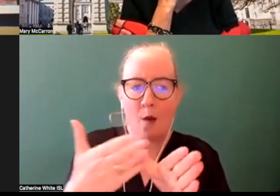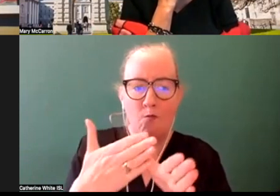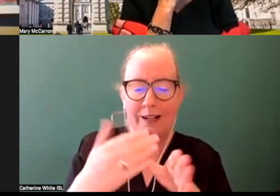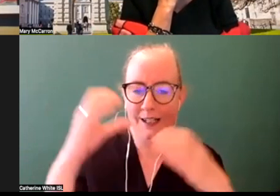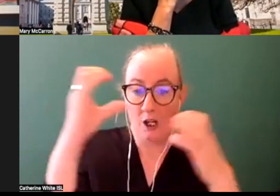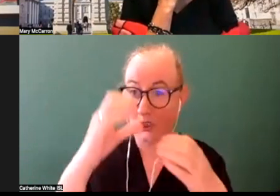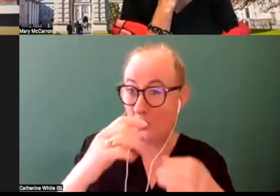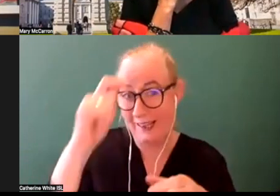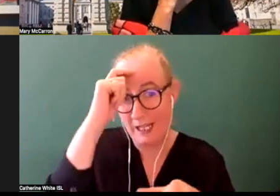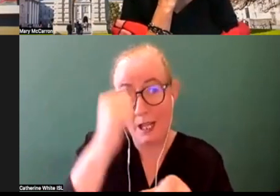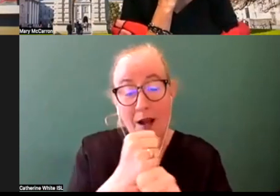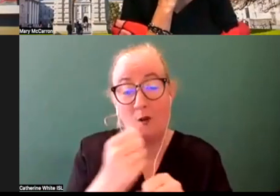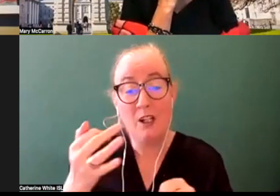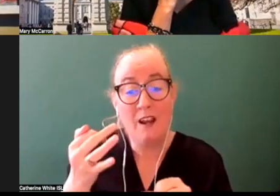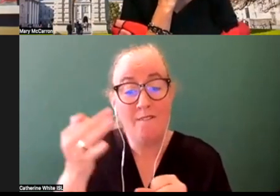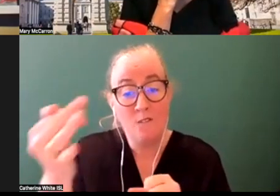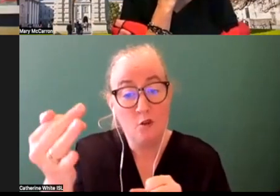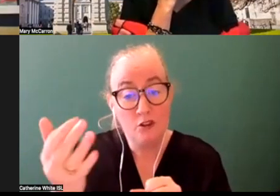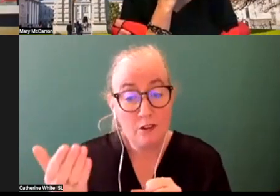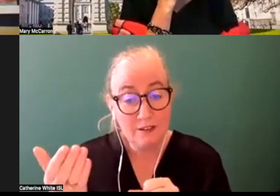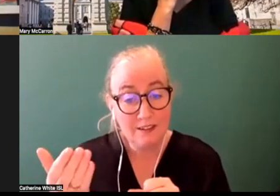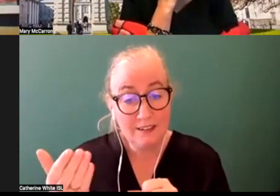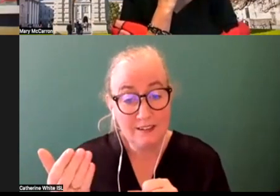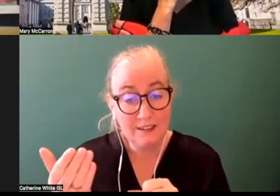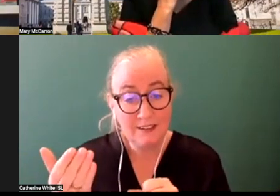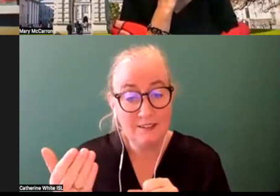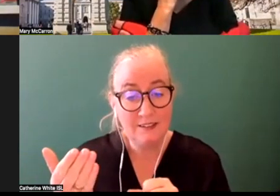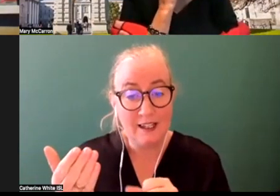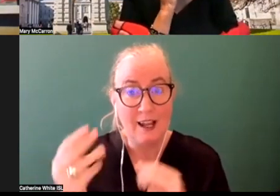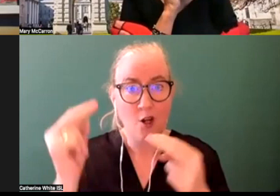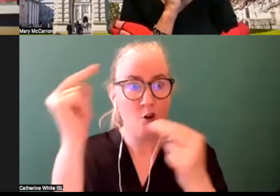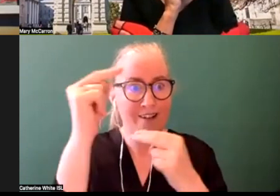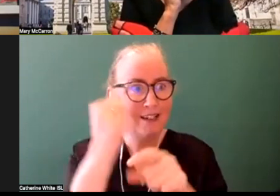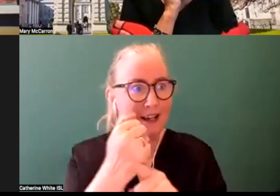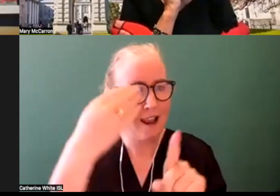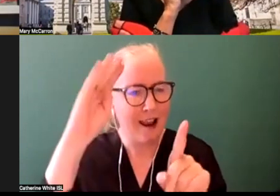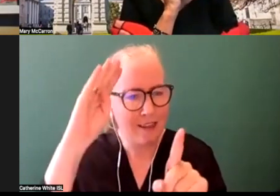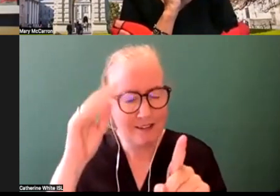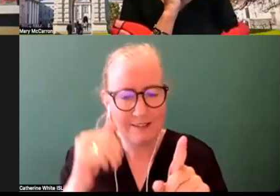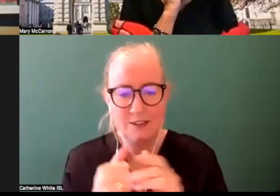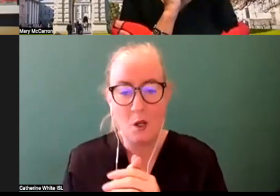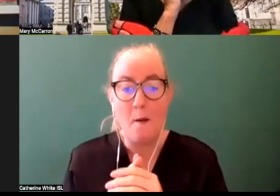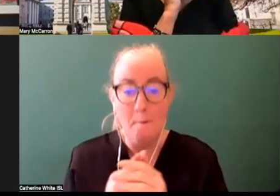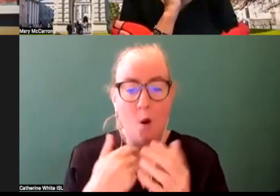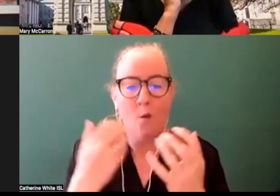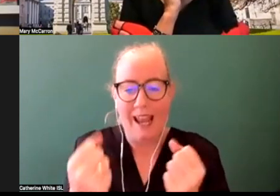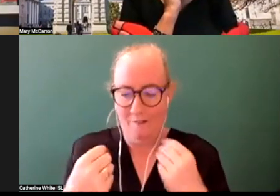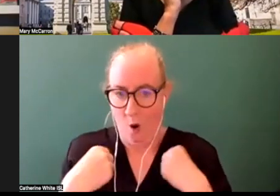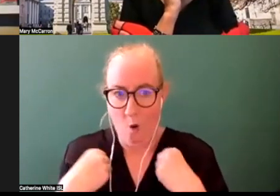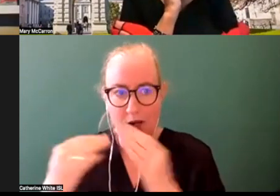Future of Intellectual Disability in Nursing in Ireland. And we do see that in our programmes